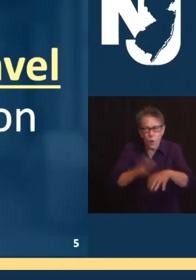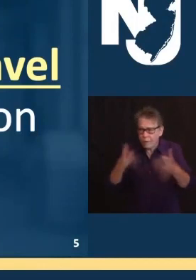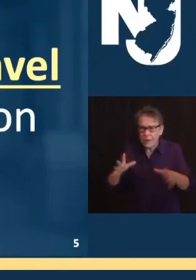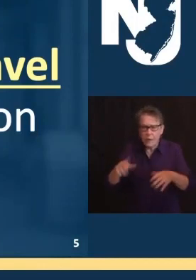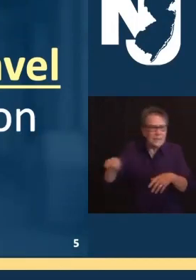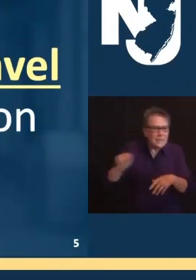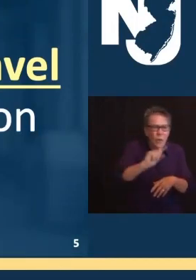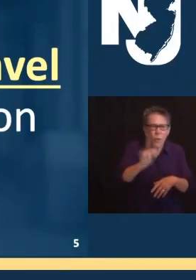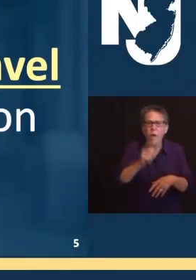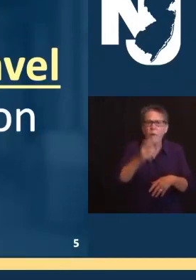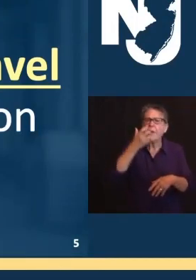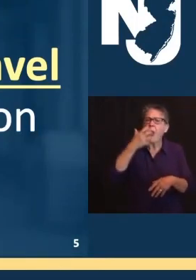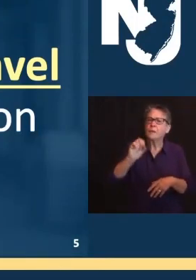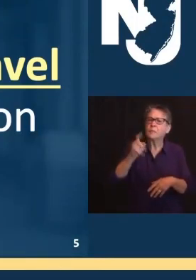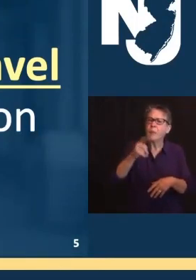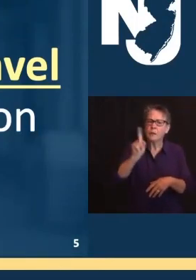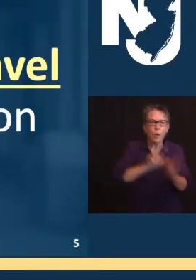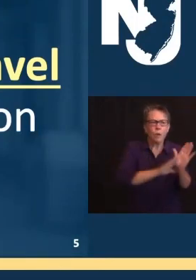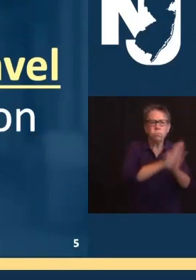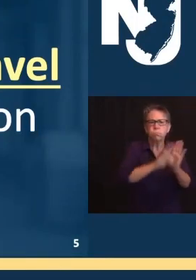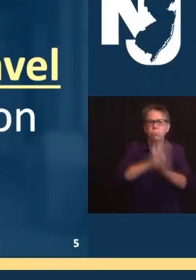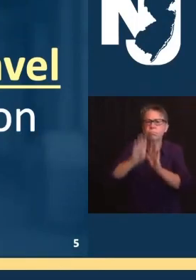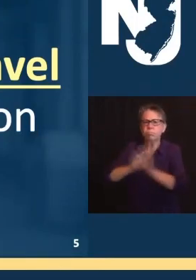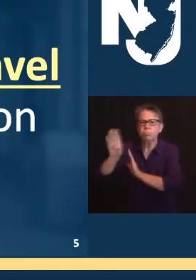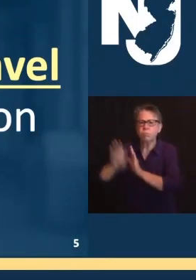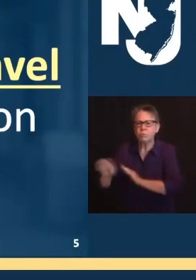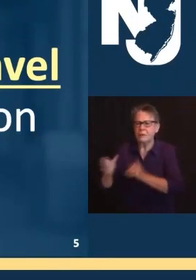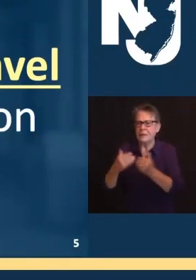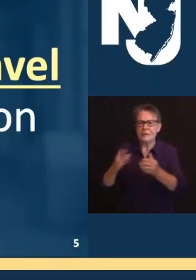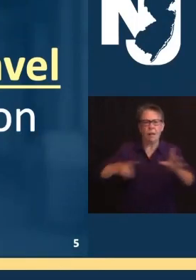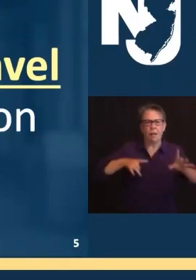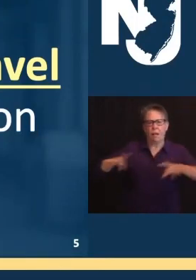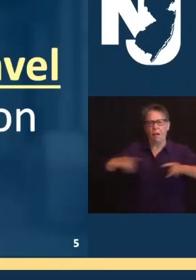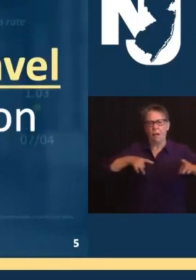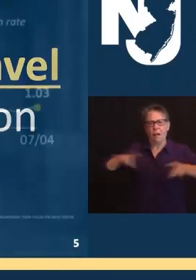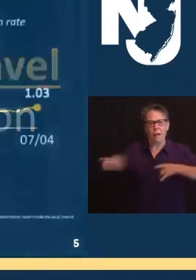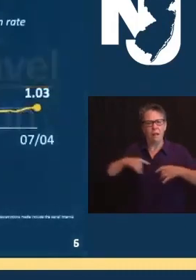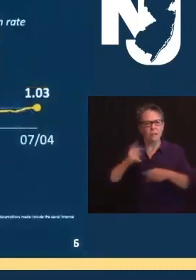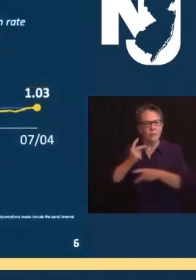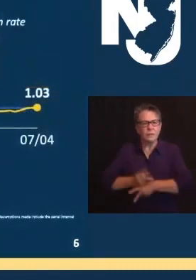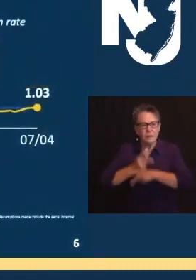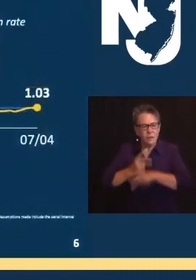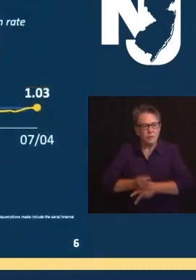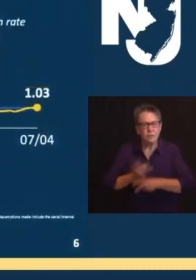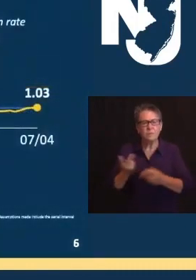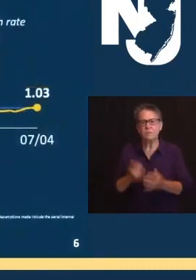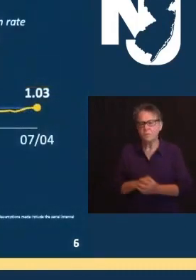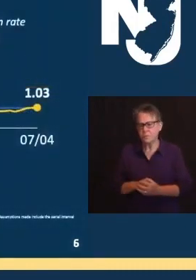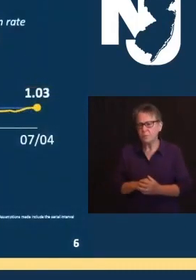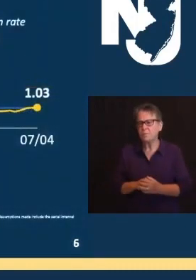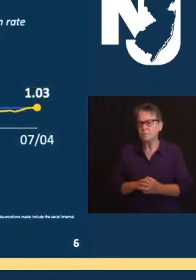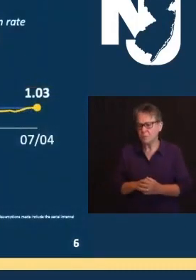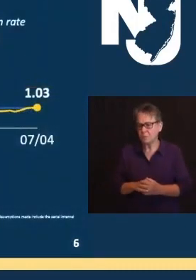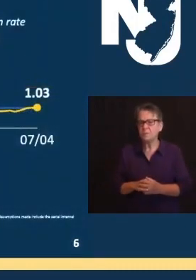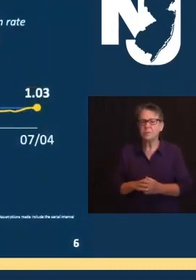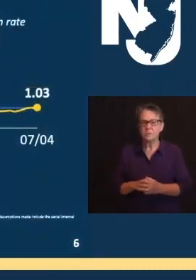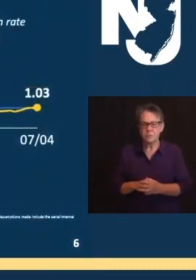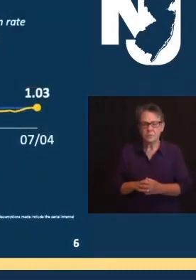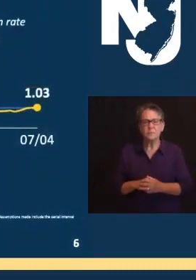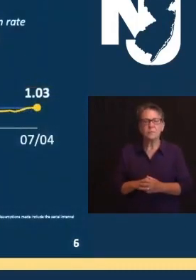covid19.nj.gov/travel to learn whether you should be self-quarantining. Our requirement that face coverings be worn while